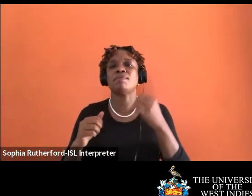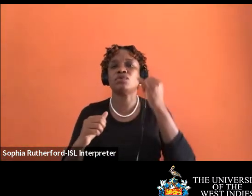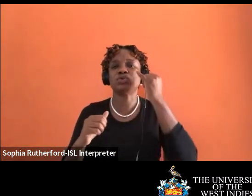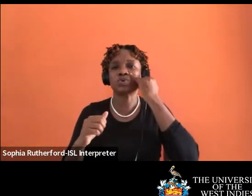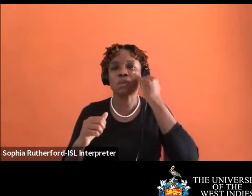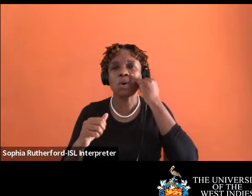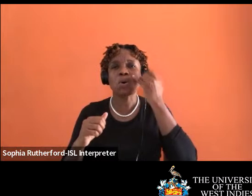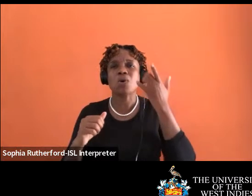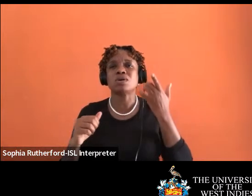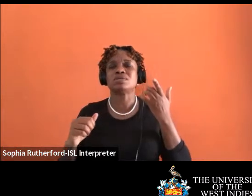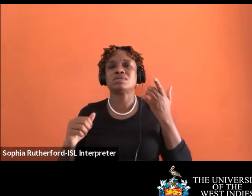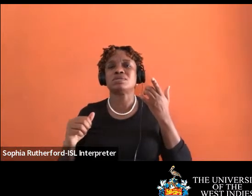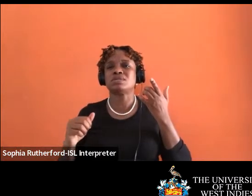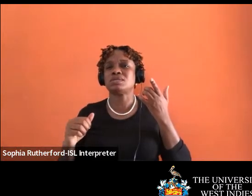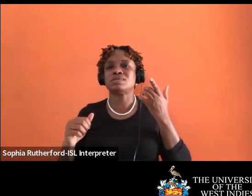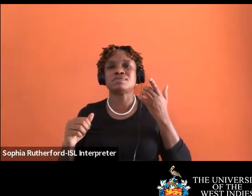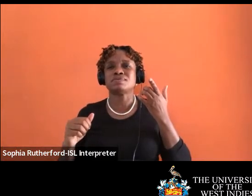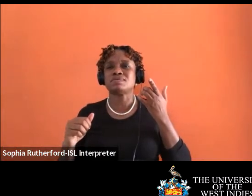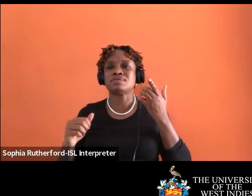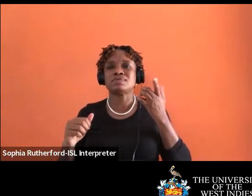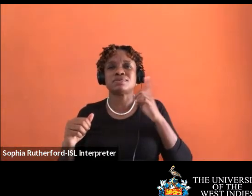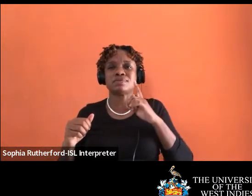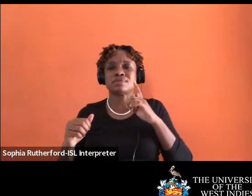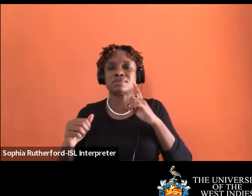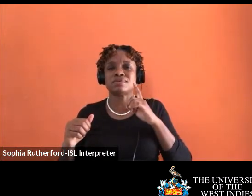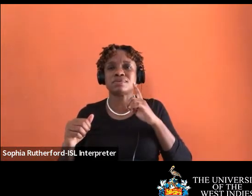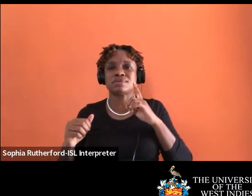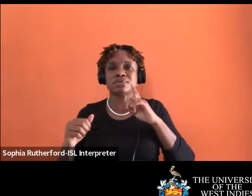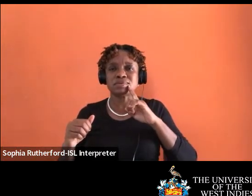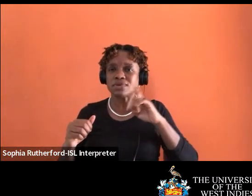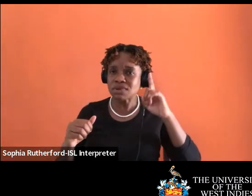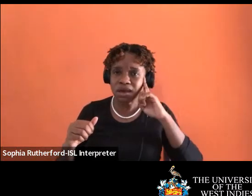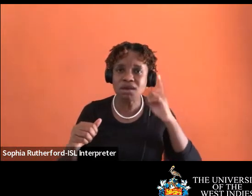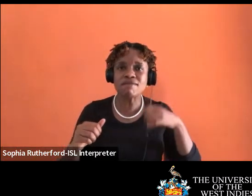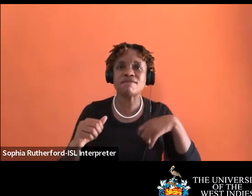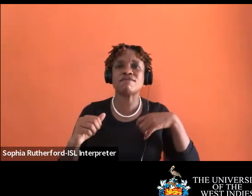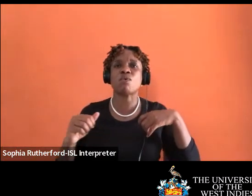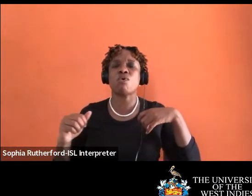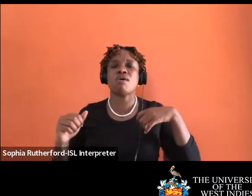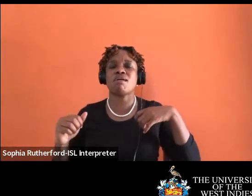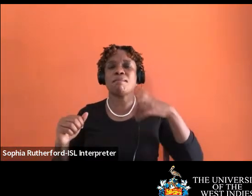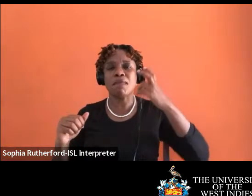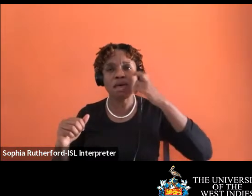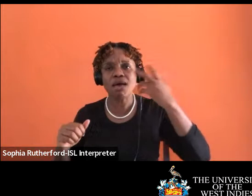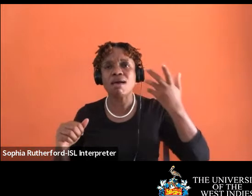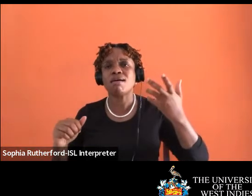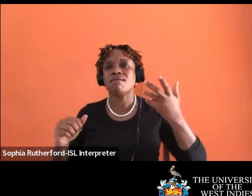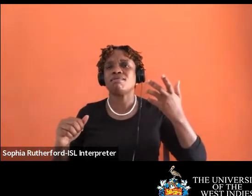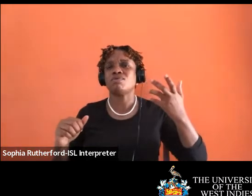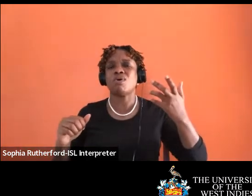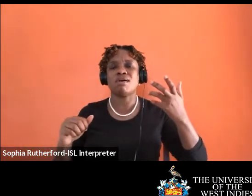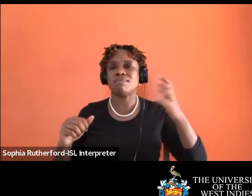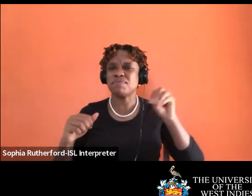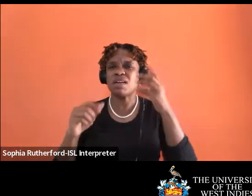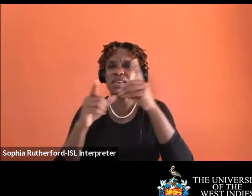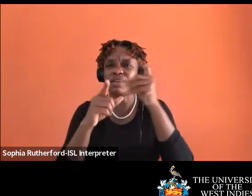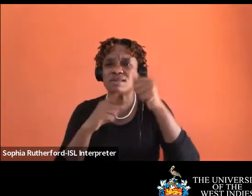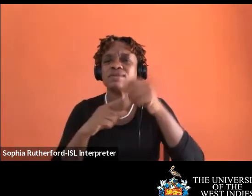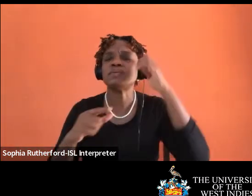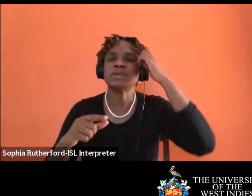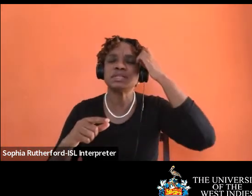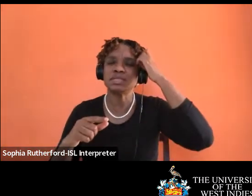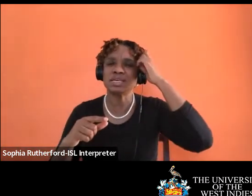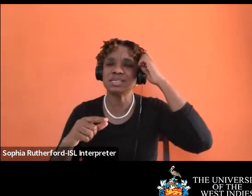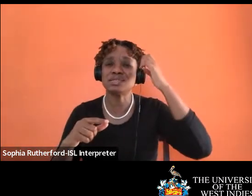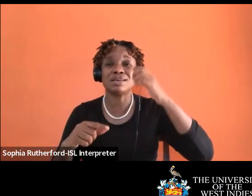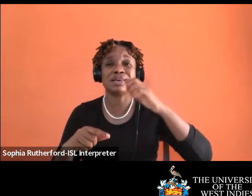just with little things like getting care. And we have to really be mindful of that. So we appreciate the opportunity